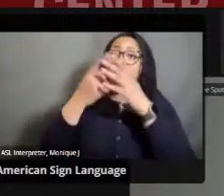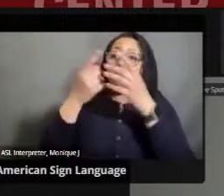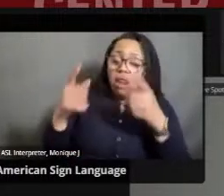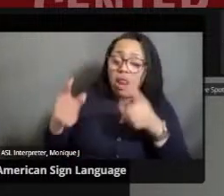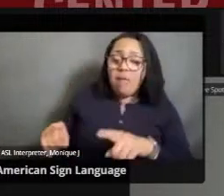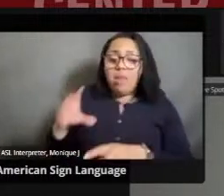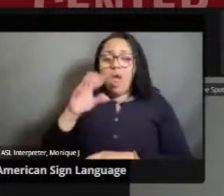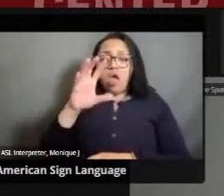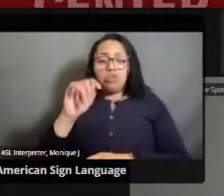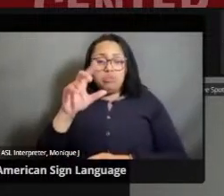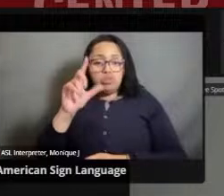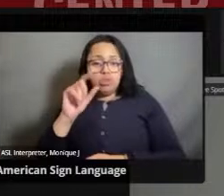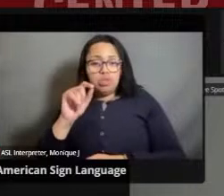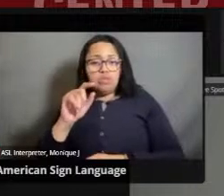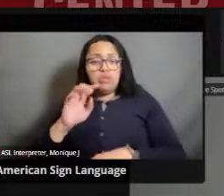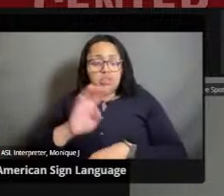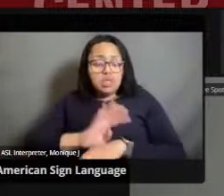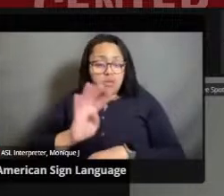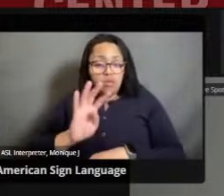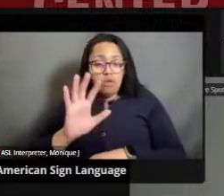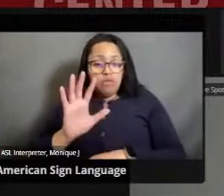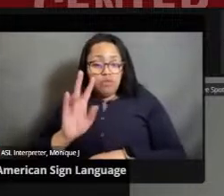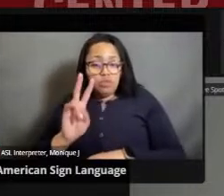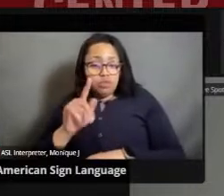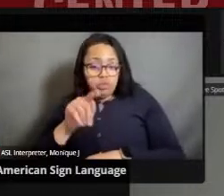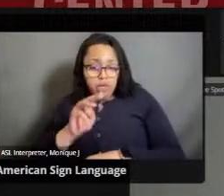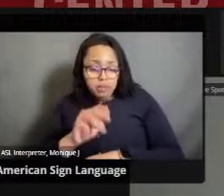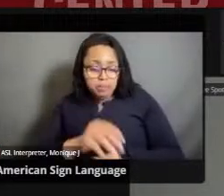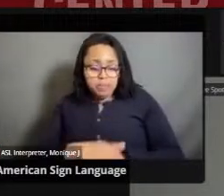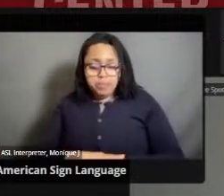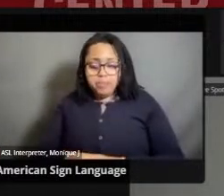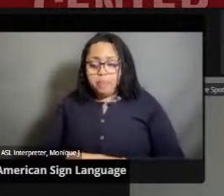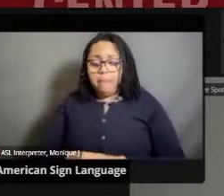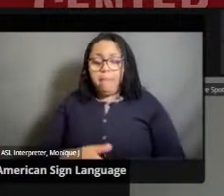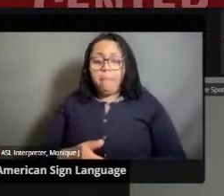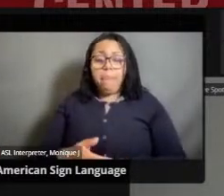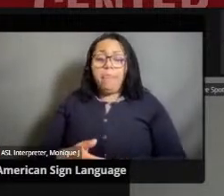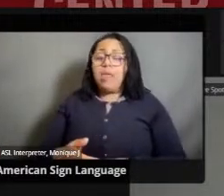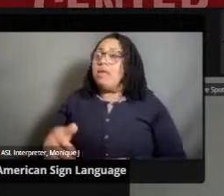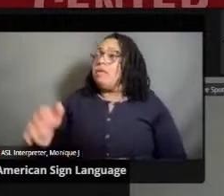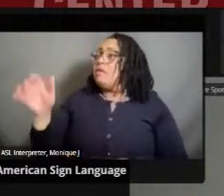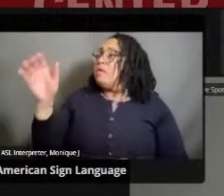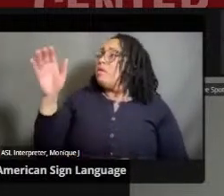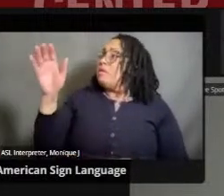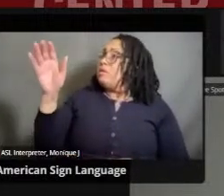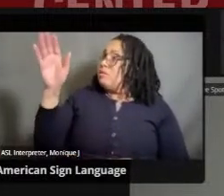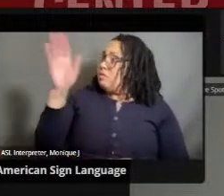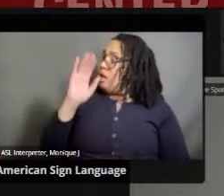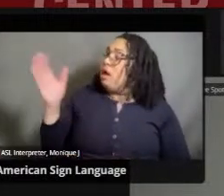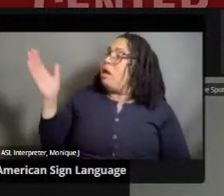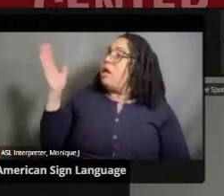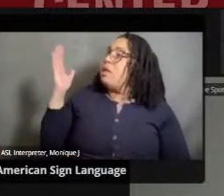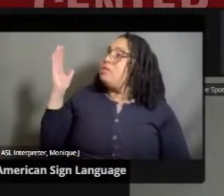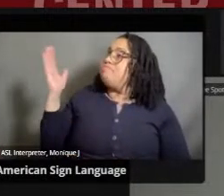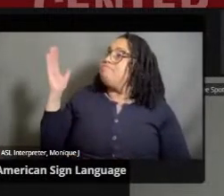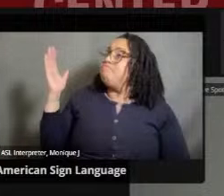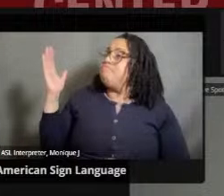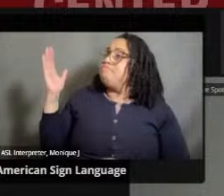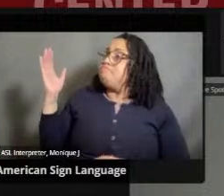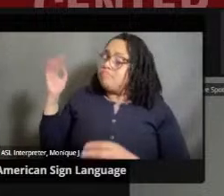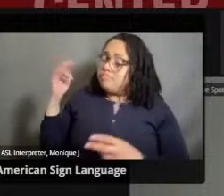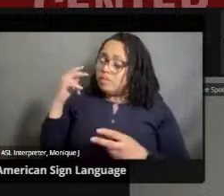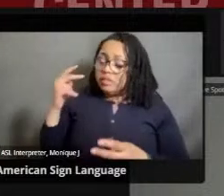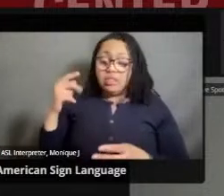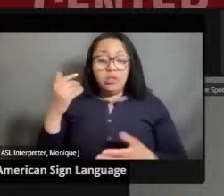October 20th, 4:52 p.m. Before God, we in Gaza are either martyrs or witnesses to